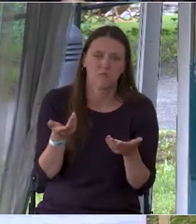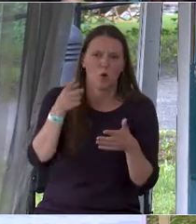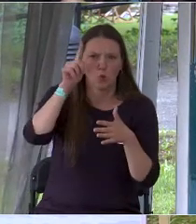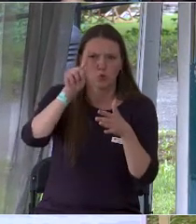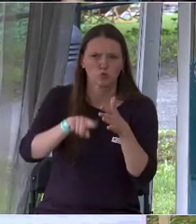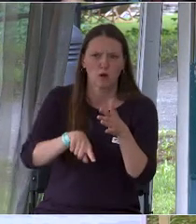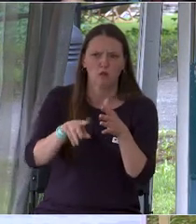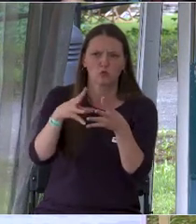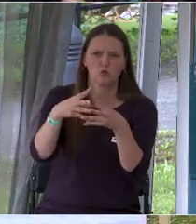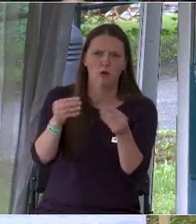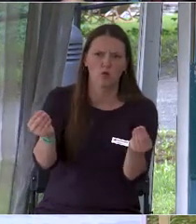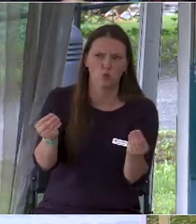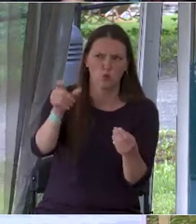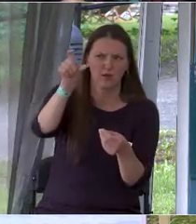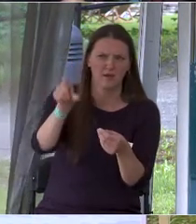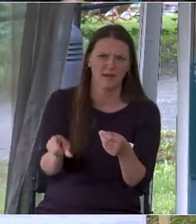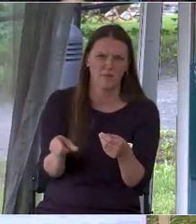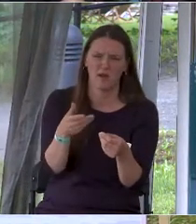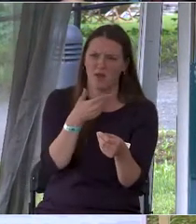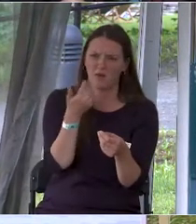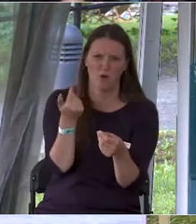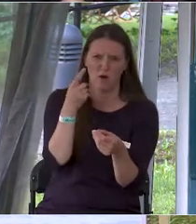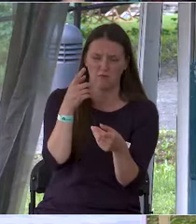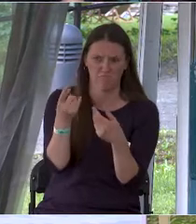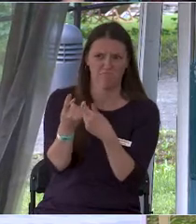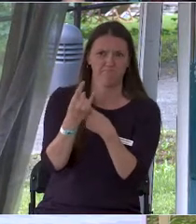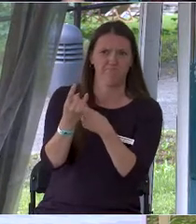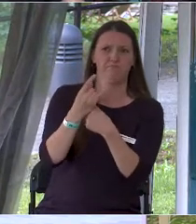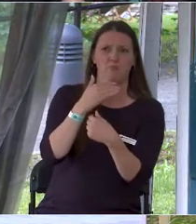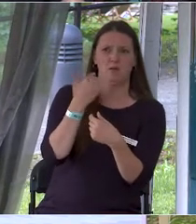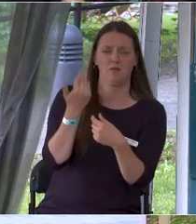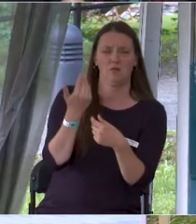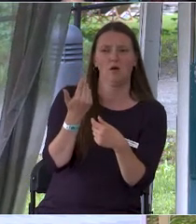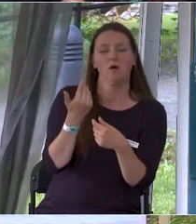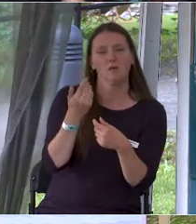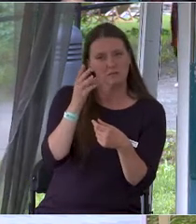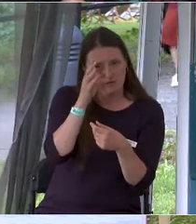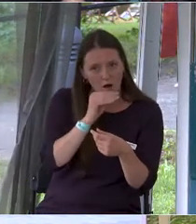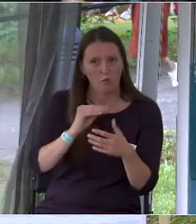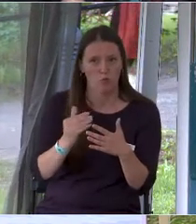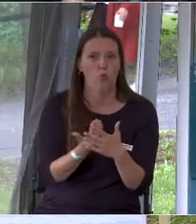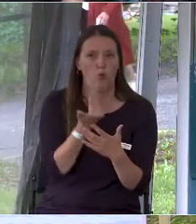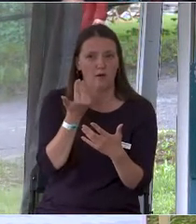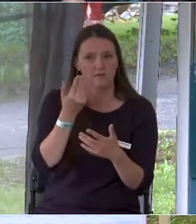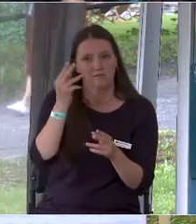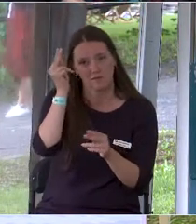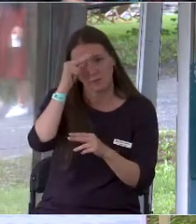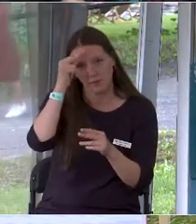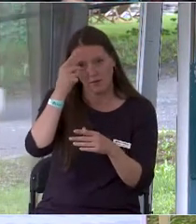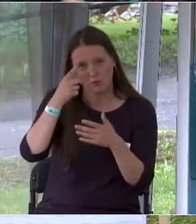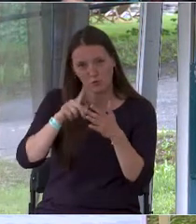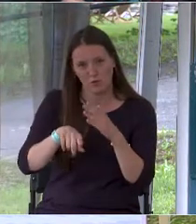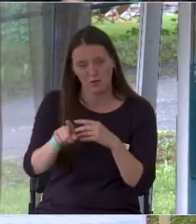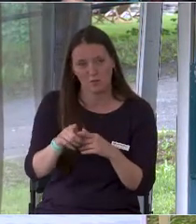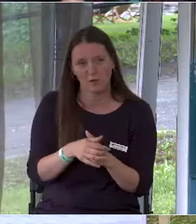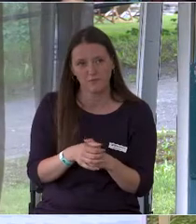with your ones or your close ones, so you can learn it again, but it's much more difficult than doing. And then when we come to the